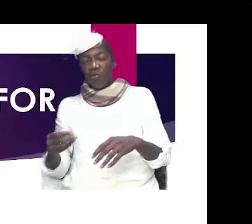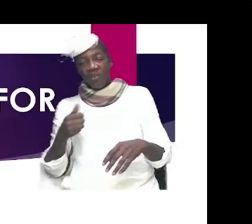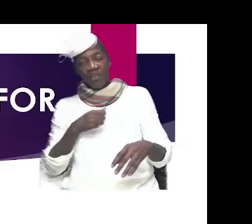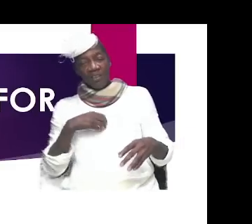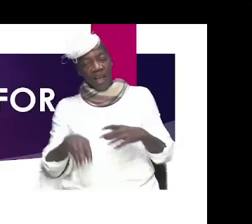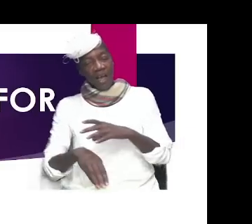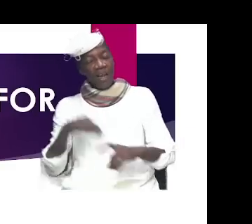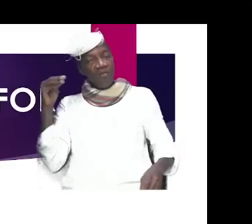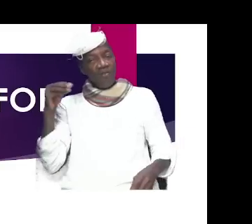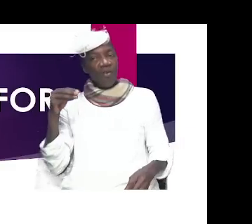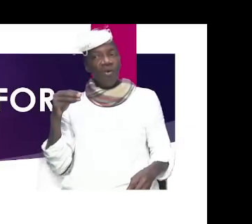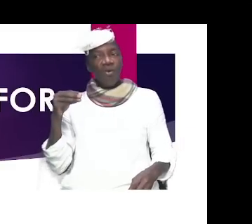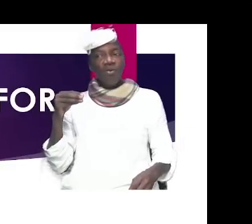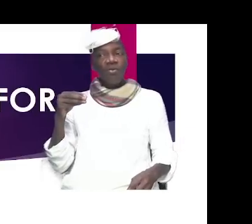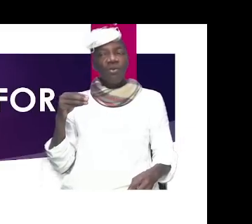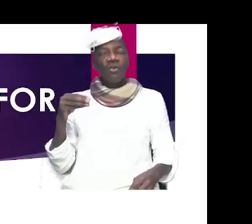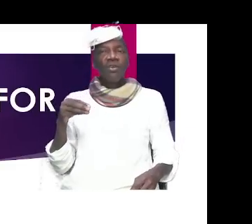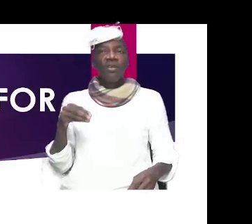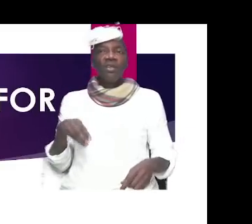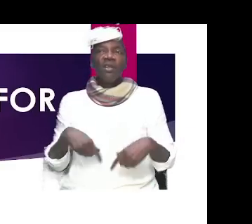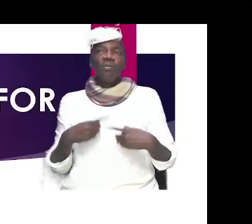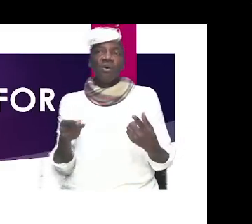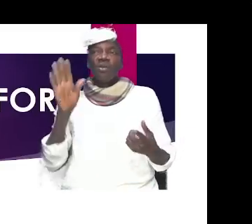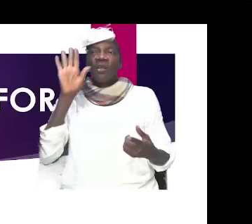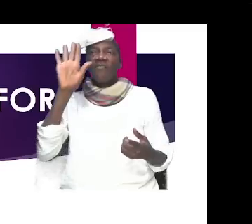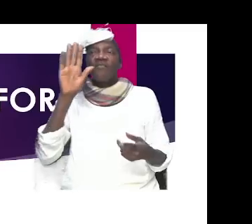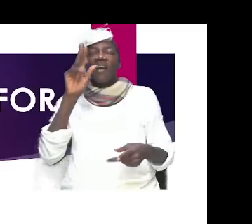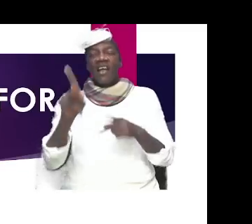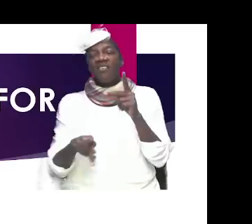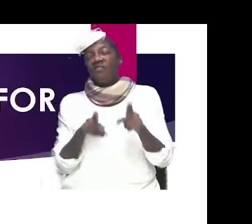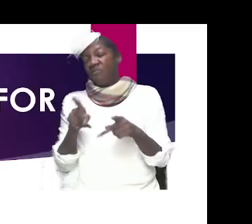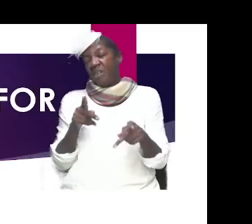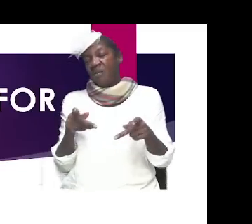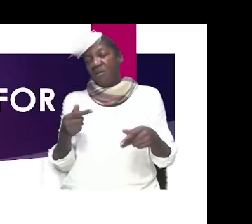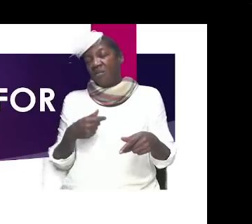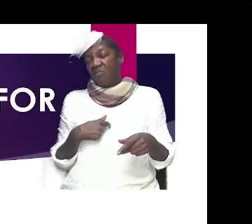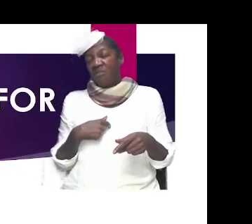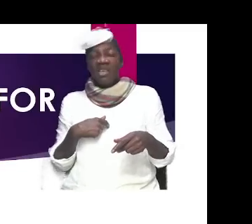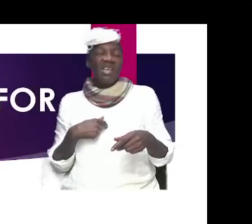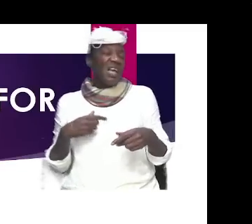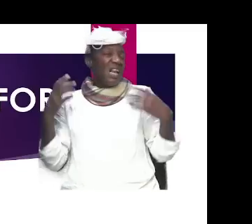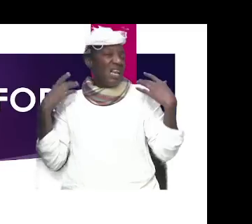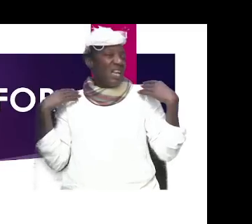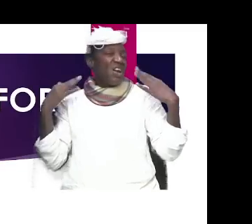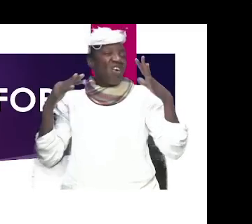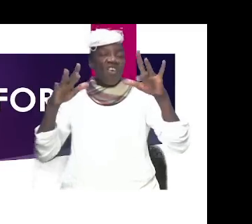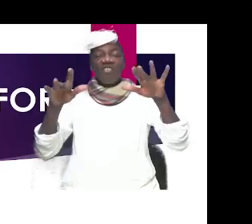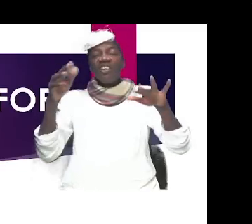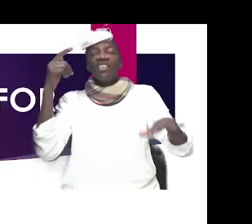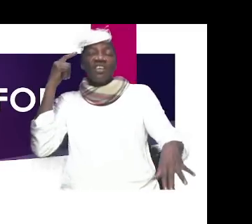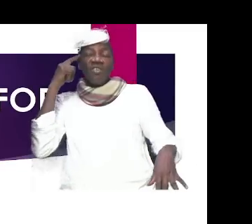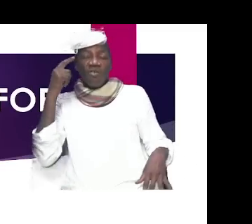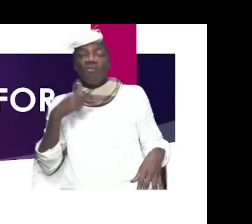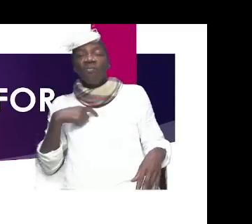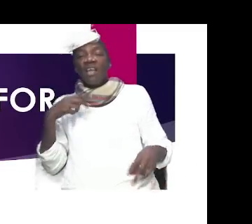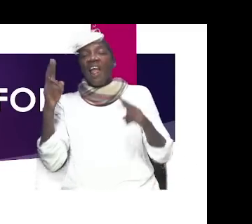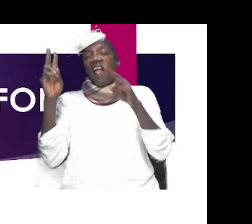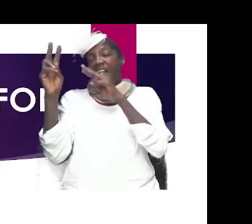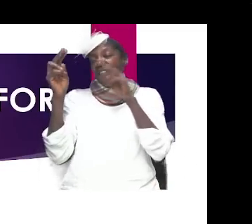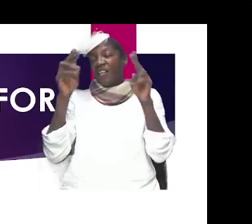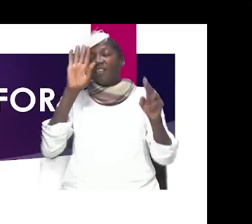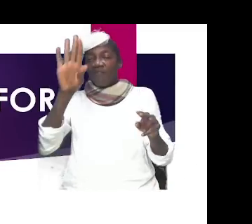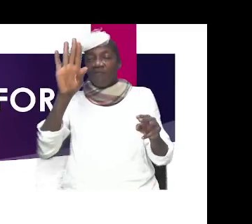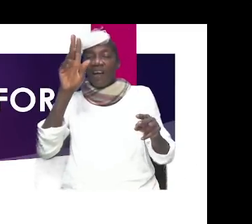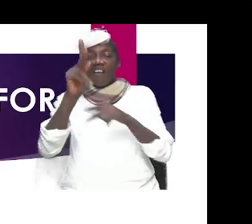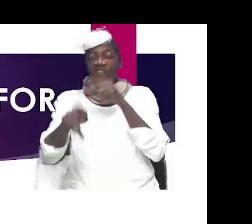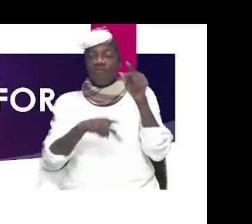self to come in, you know, boy, I've got to 5 people. I'm going to make the congregation know that I've visited 5 people in hospital. I want